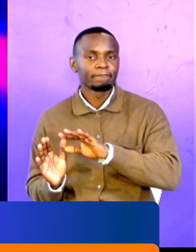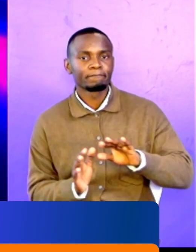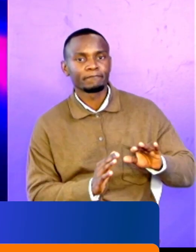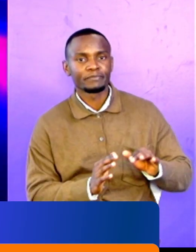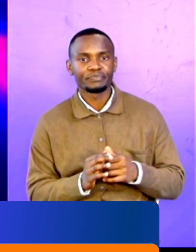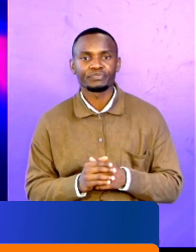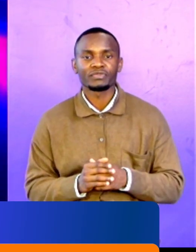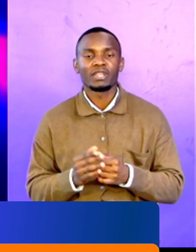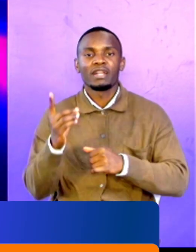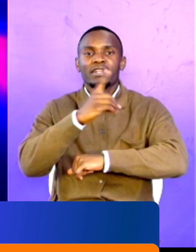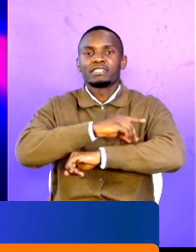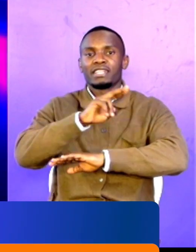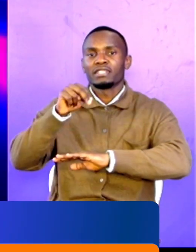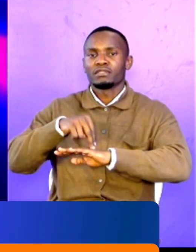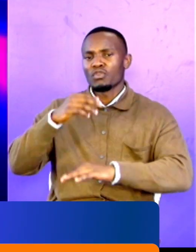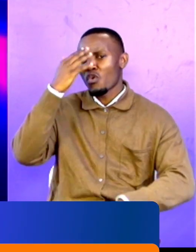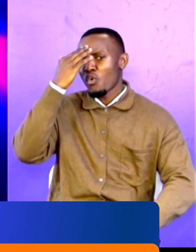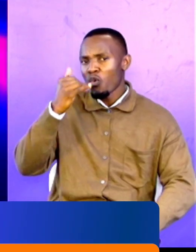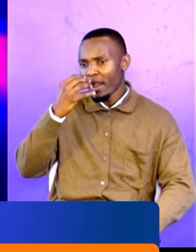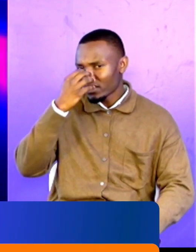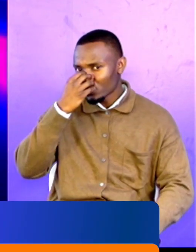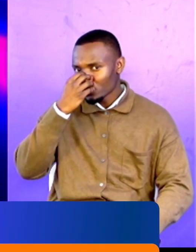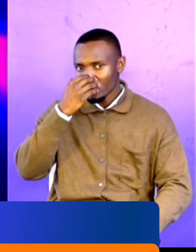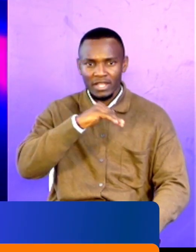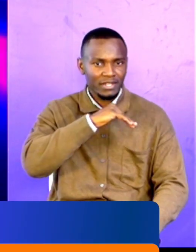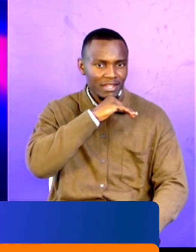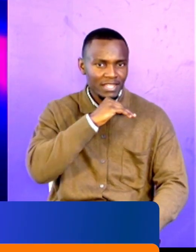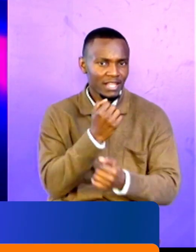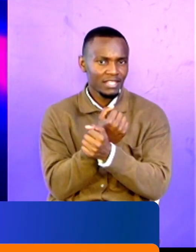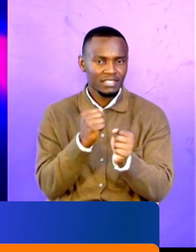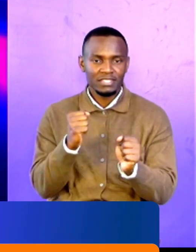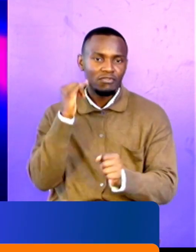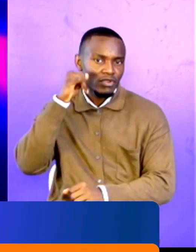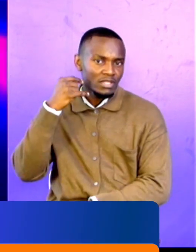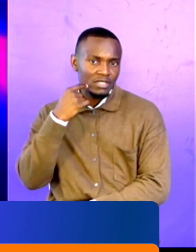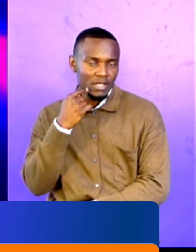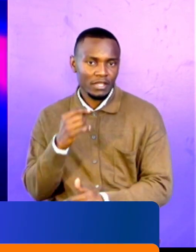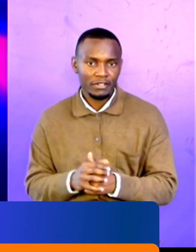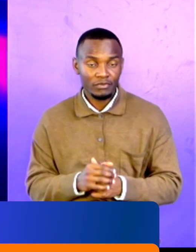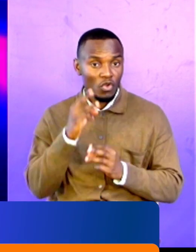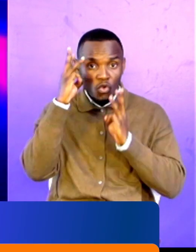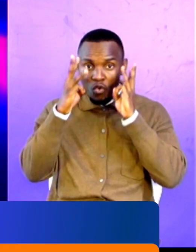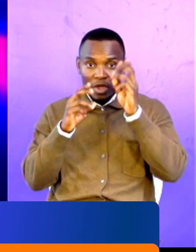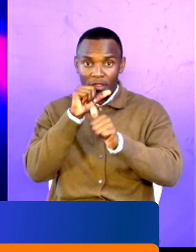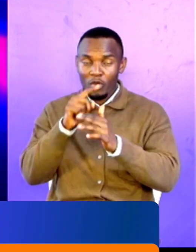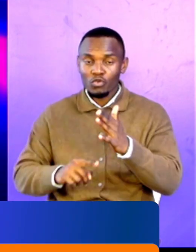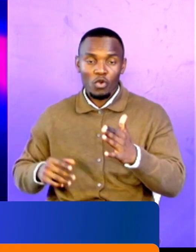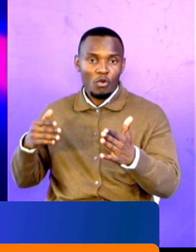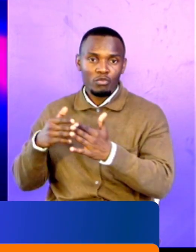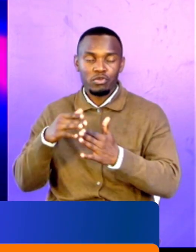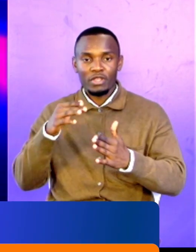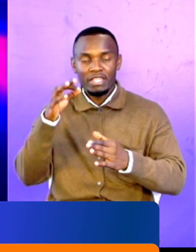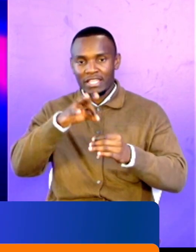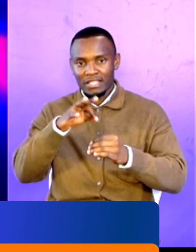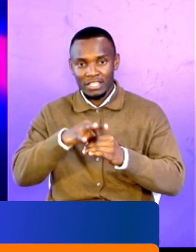to Daily Nation. Why Ruto Raila saved Sakaja? 1. Worry about disruption poll campaigns in the capital